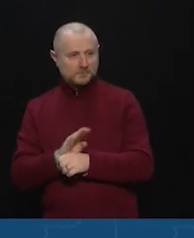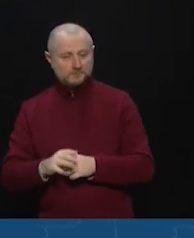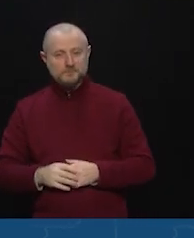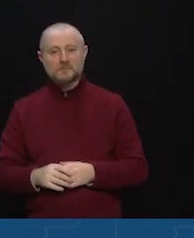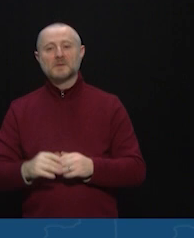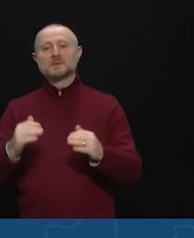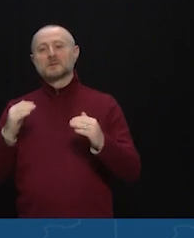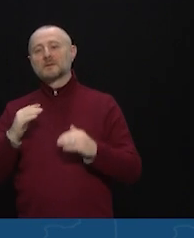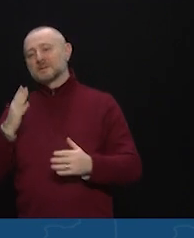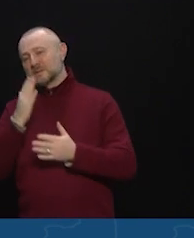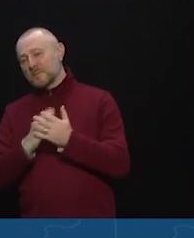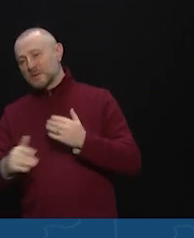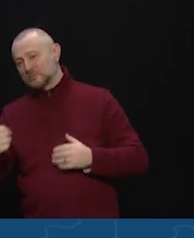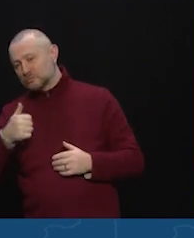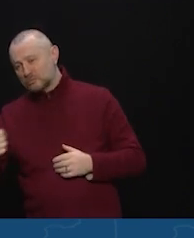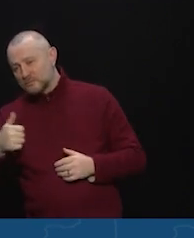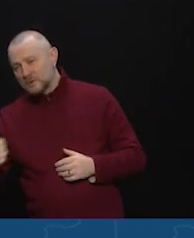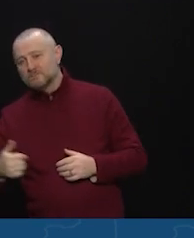of the